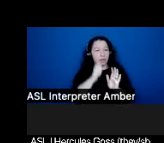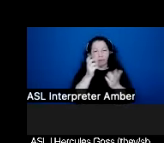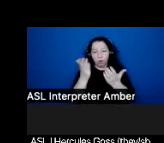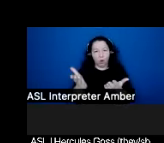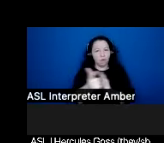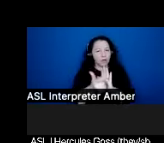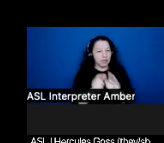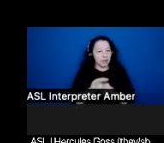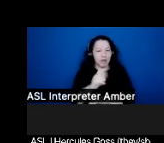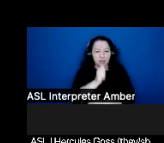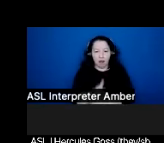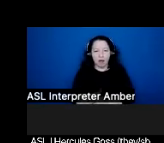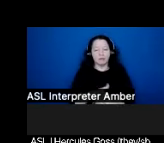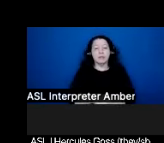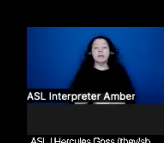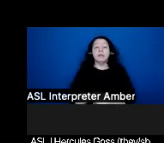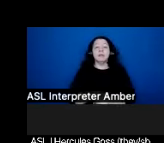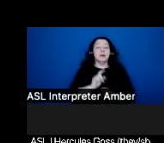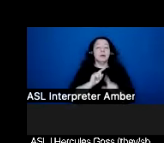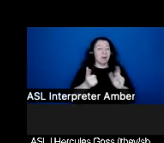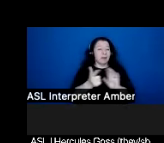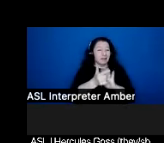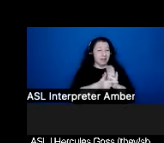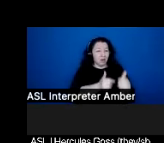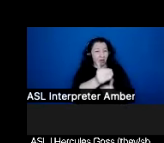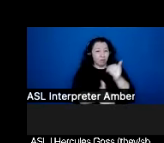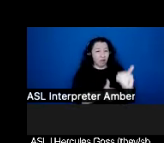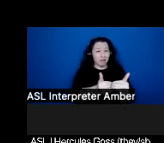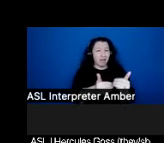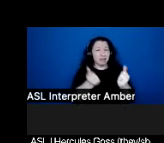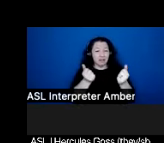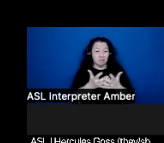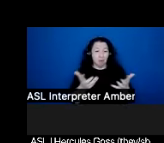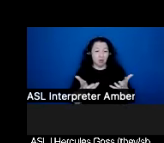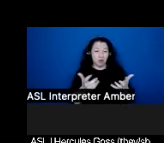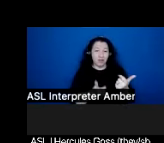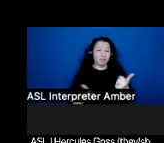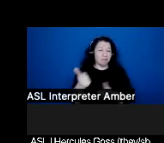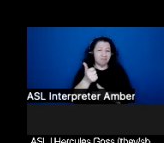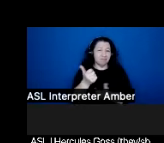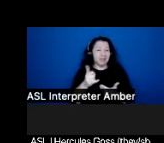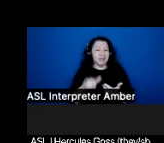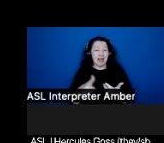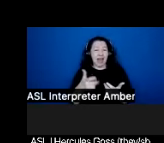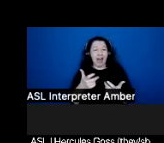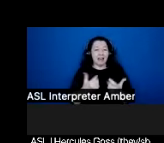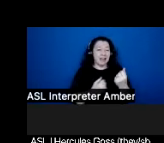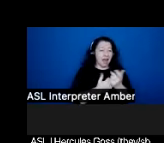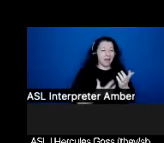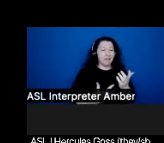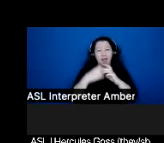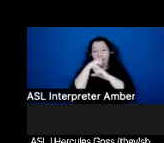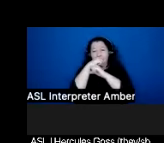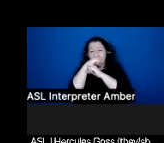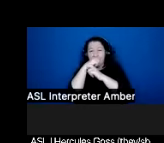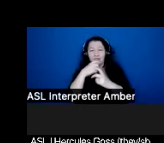legal process supersedes the privileged, like advocate confidentiality.